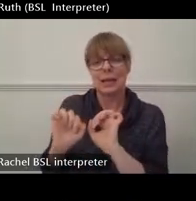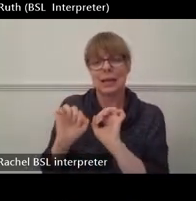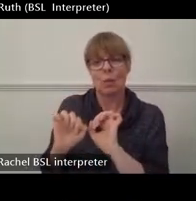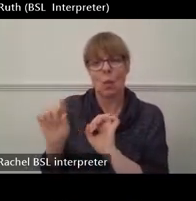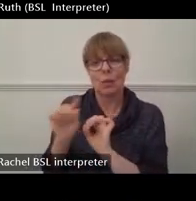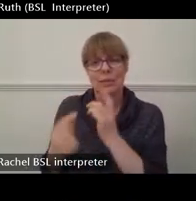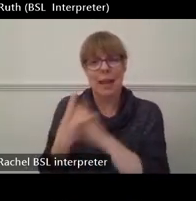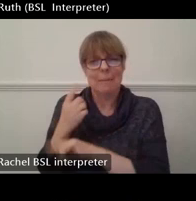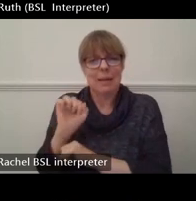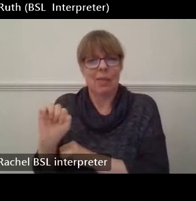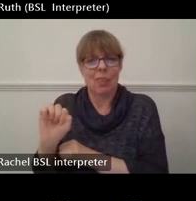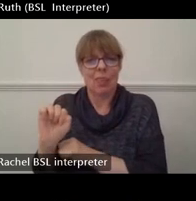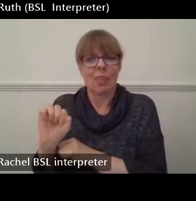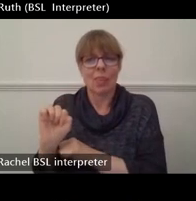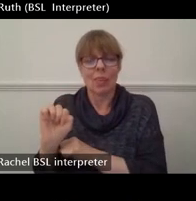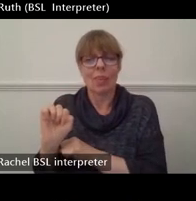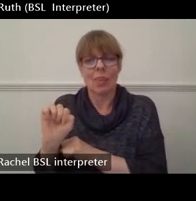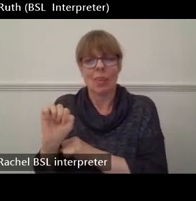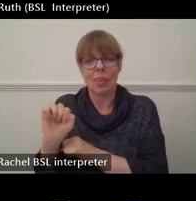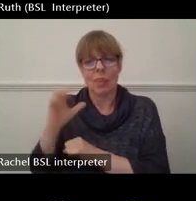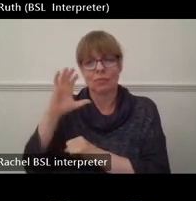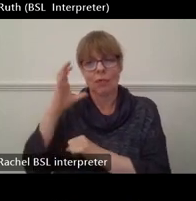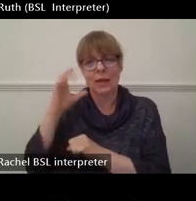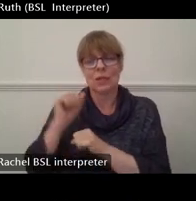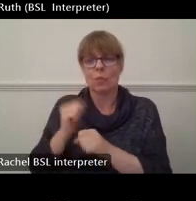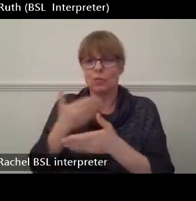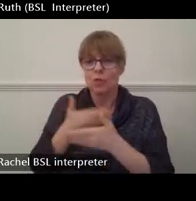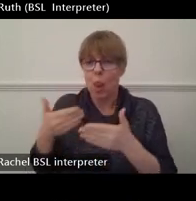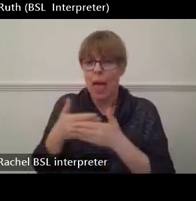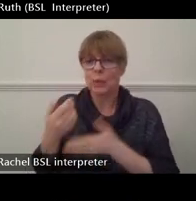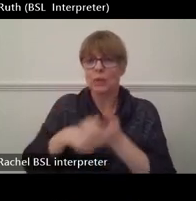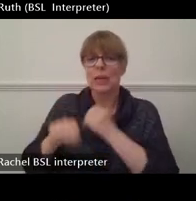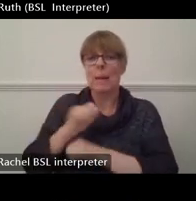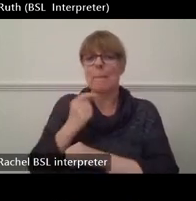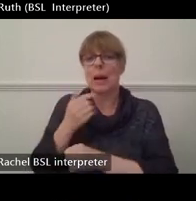on at the radio. So language was really a big barrier